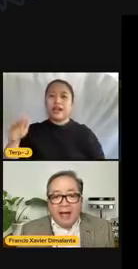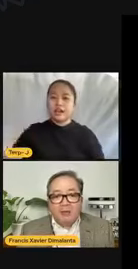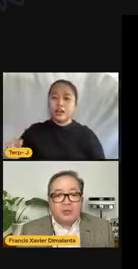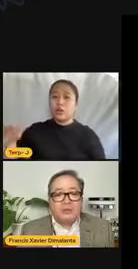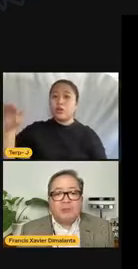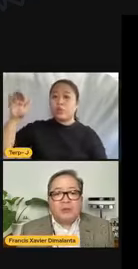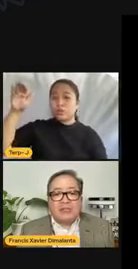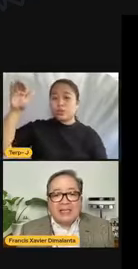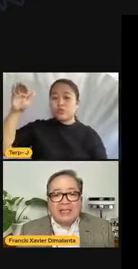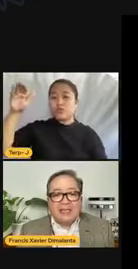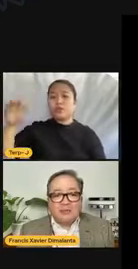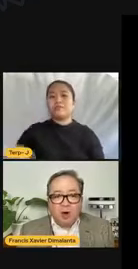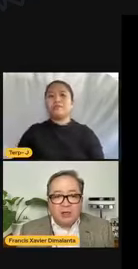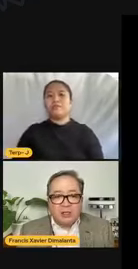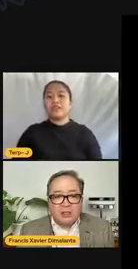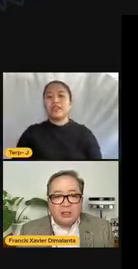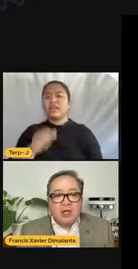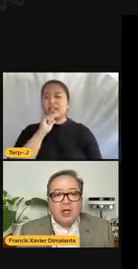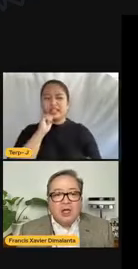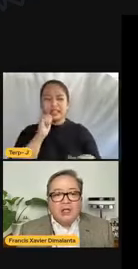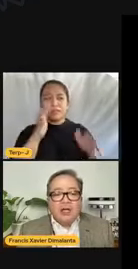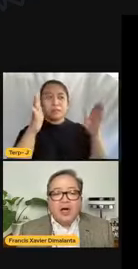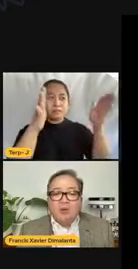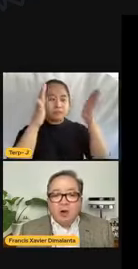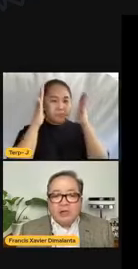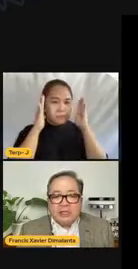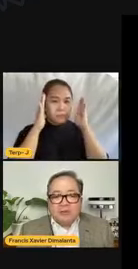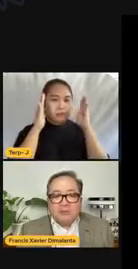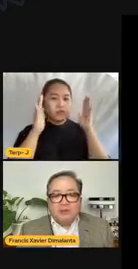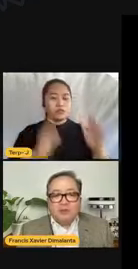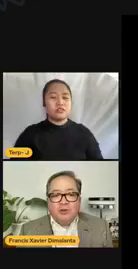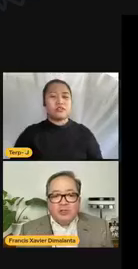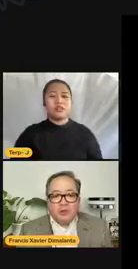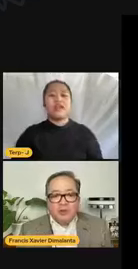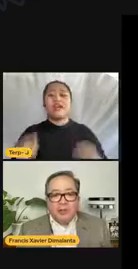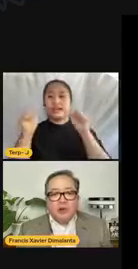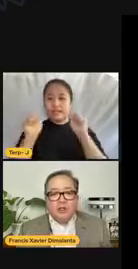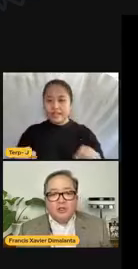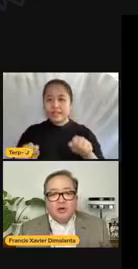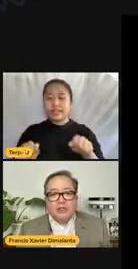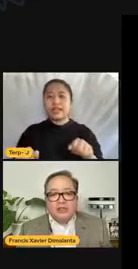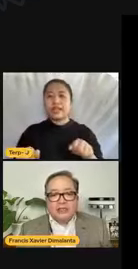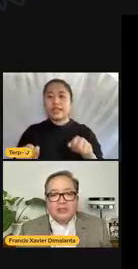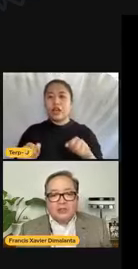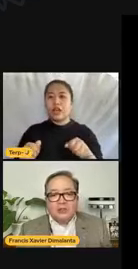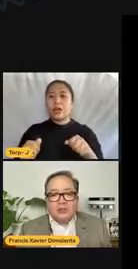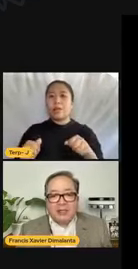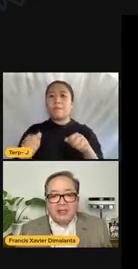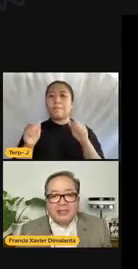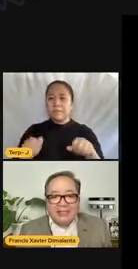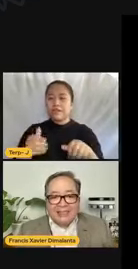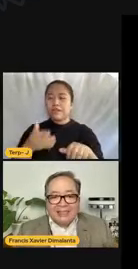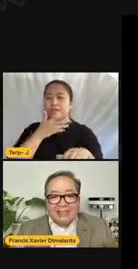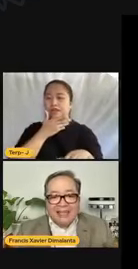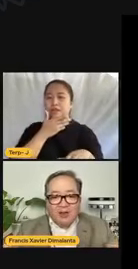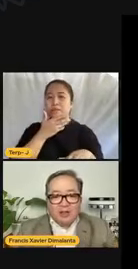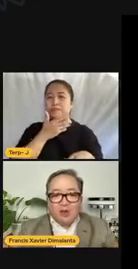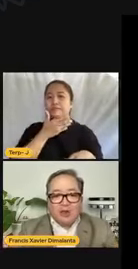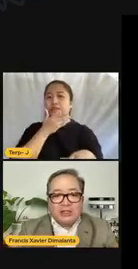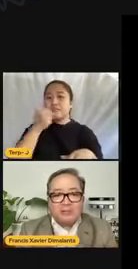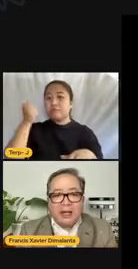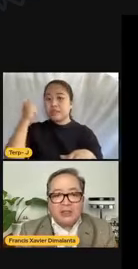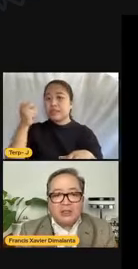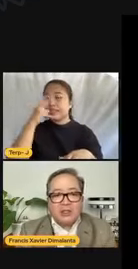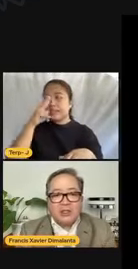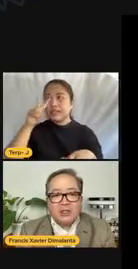attention span, which may present as barriers. They are more receptive to visual than auditory signals, so it's better that they see. Look